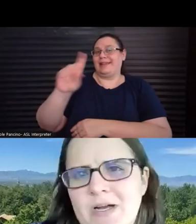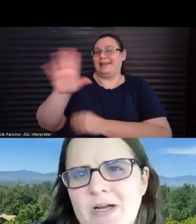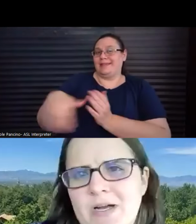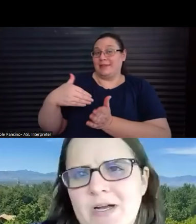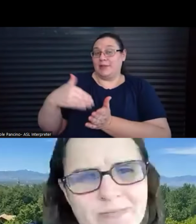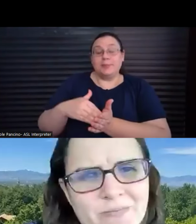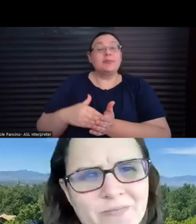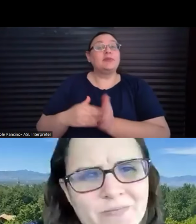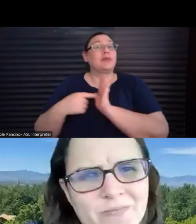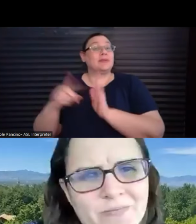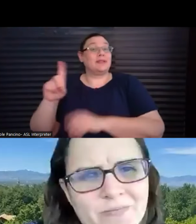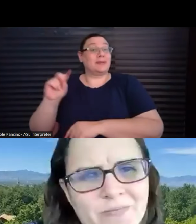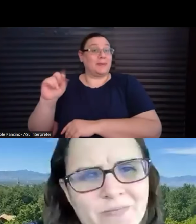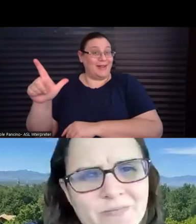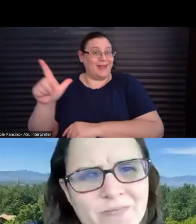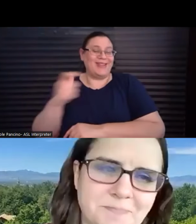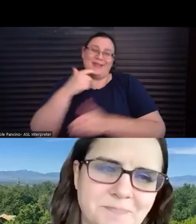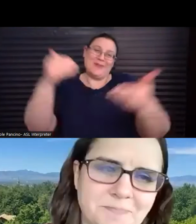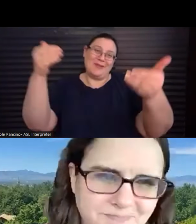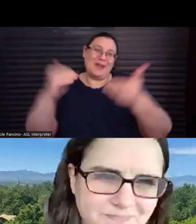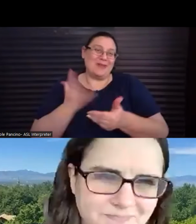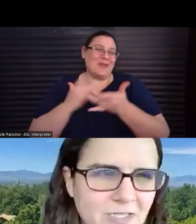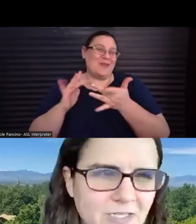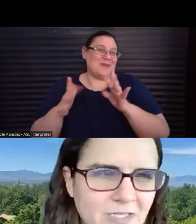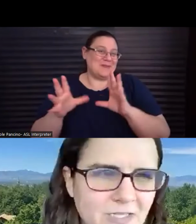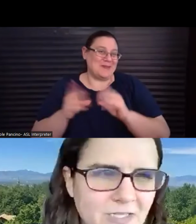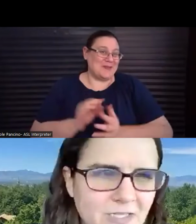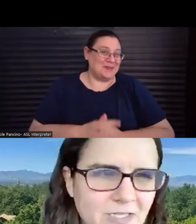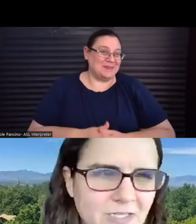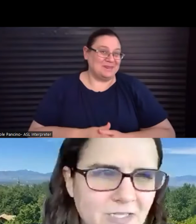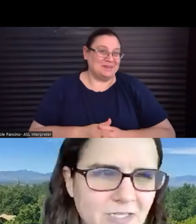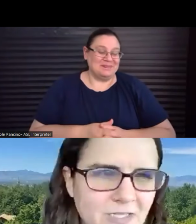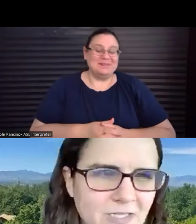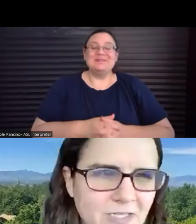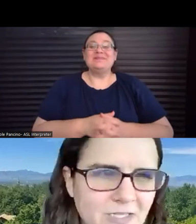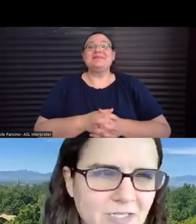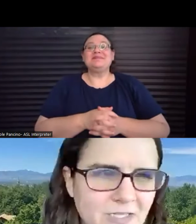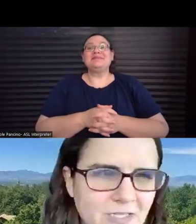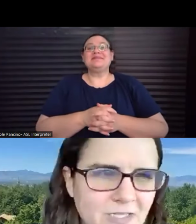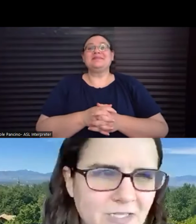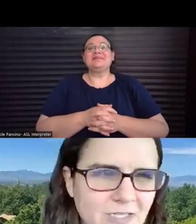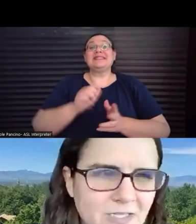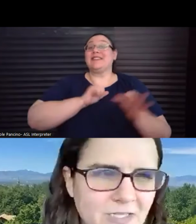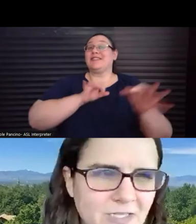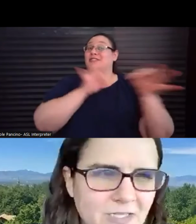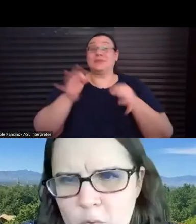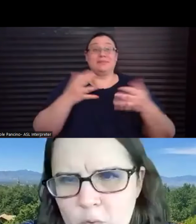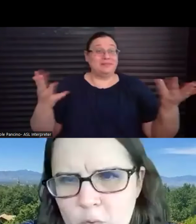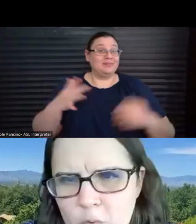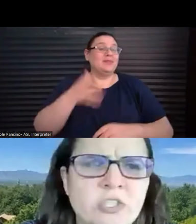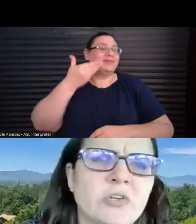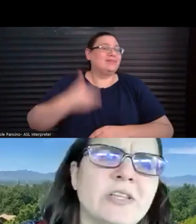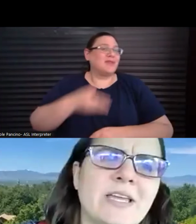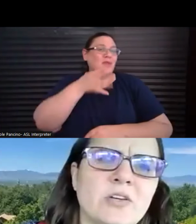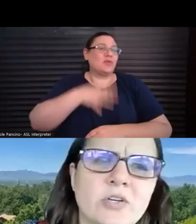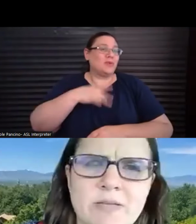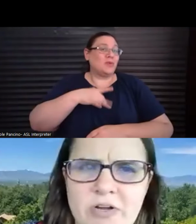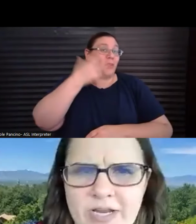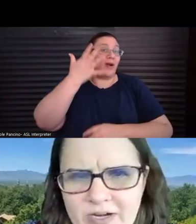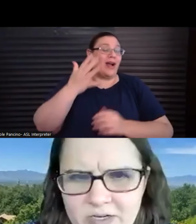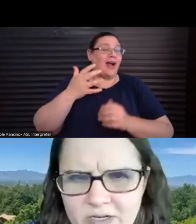Department of Labor, welcome to our webinar. As a self-description, I am a white woman with shoulder-length curly